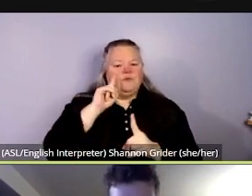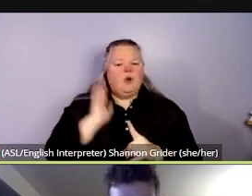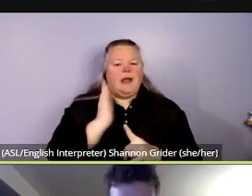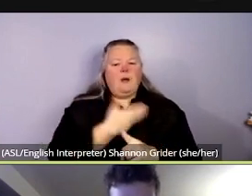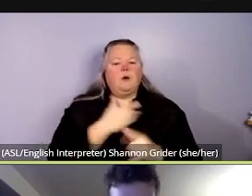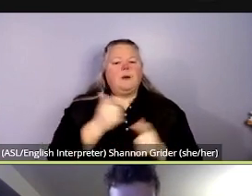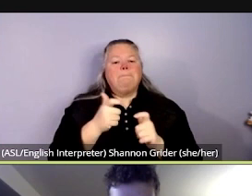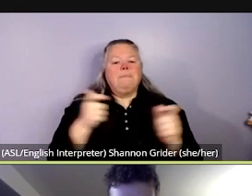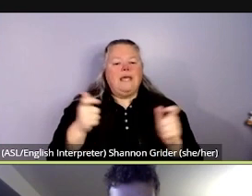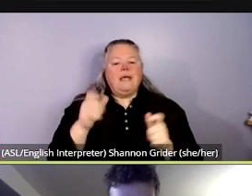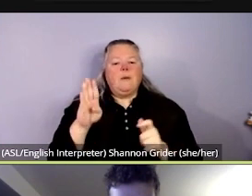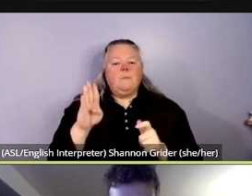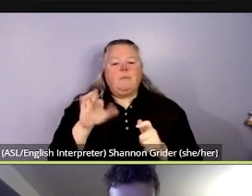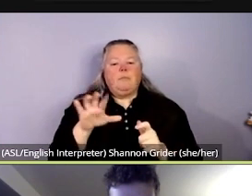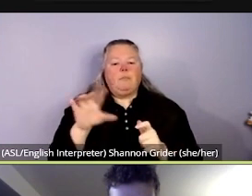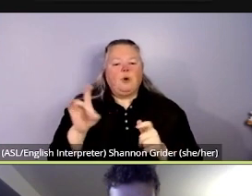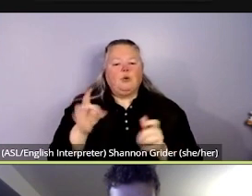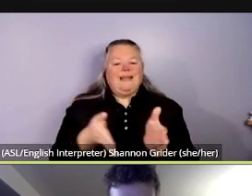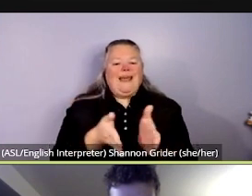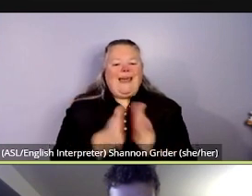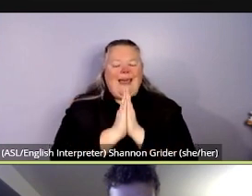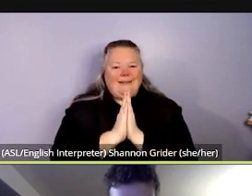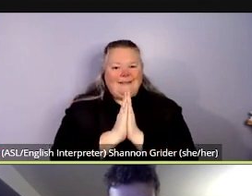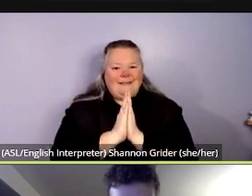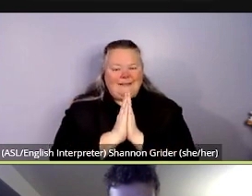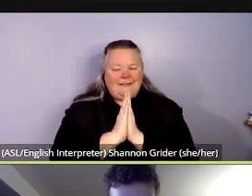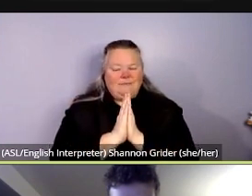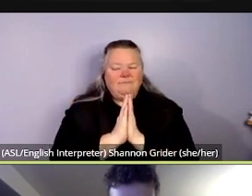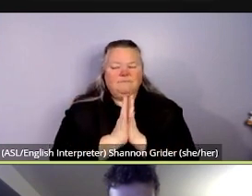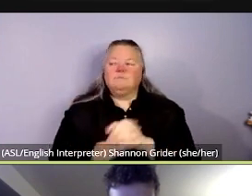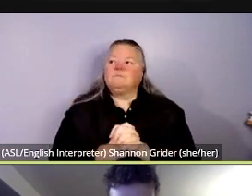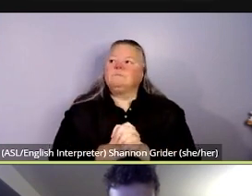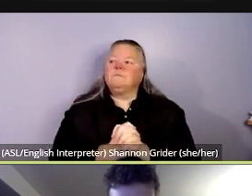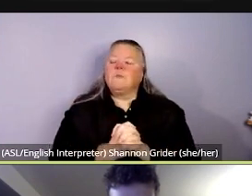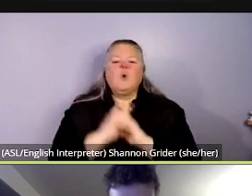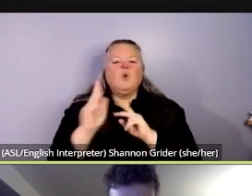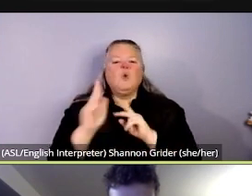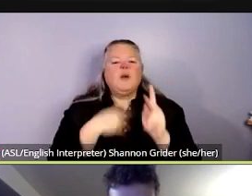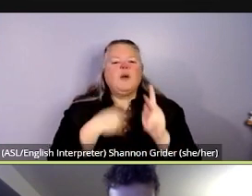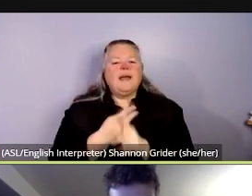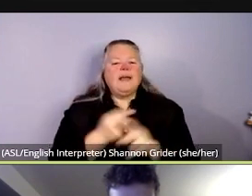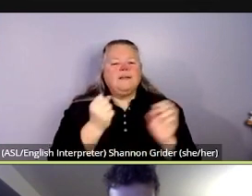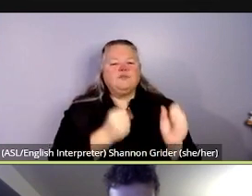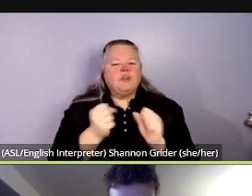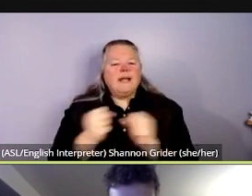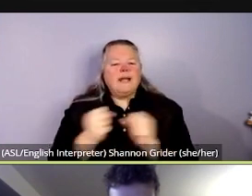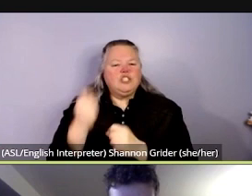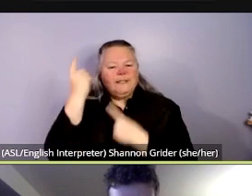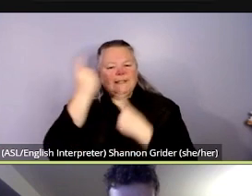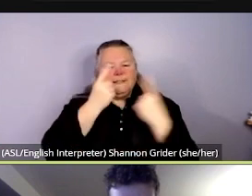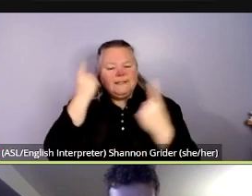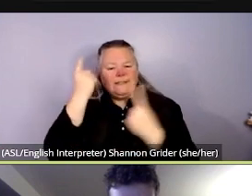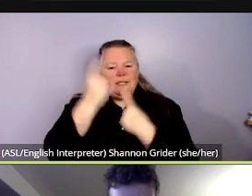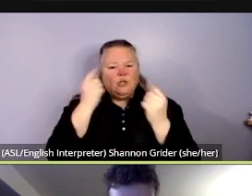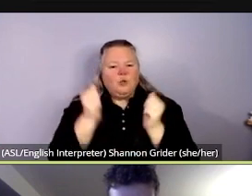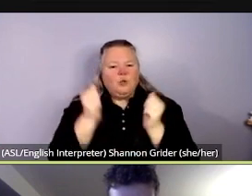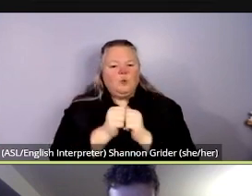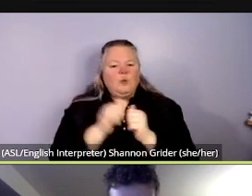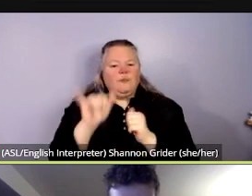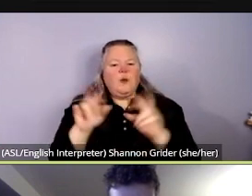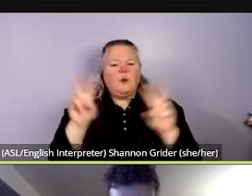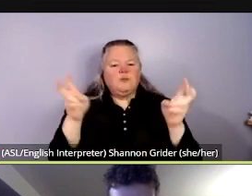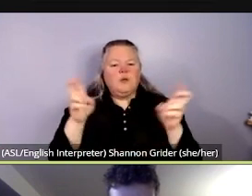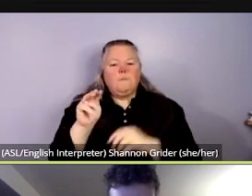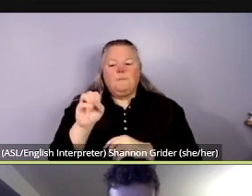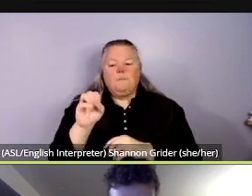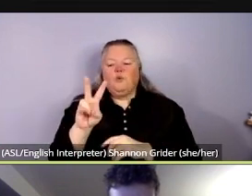and what kind of strategy is being considered in light of those moving parts